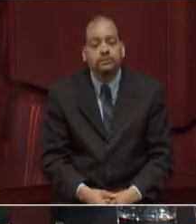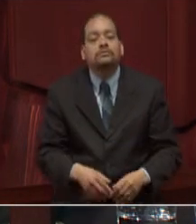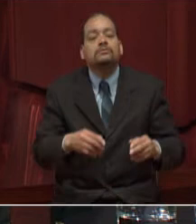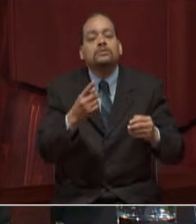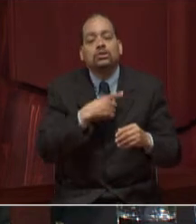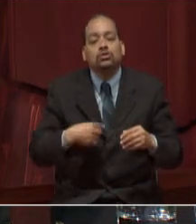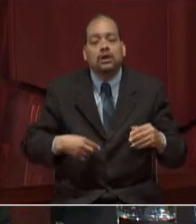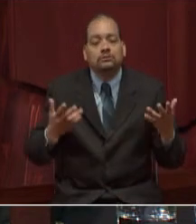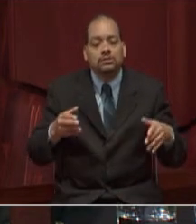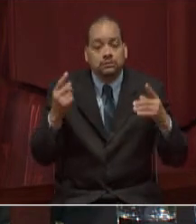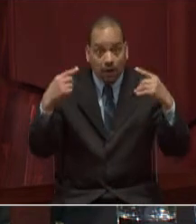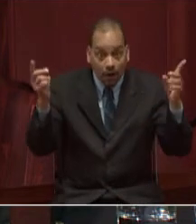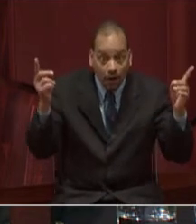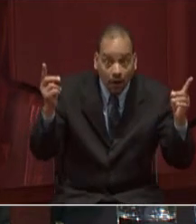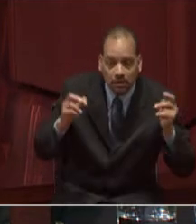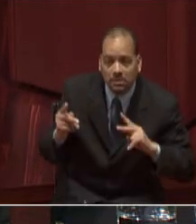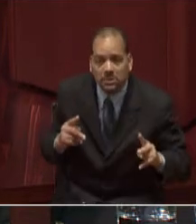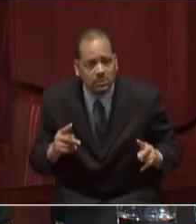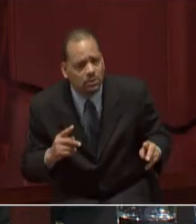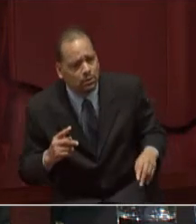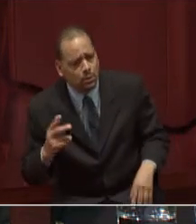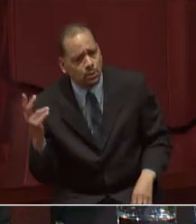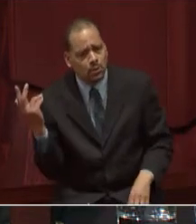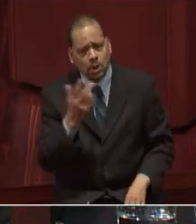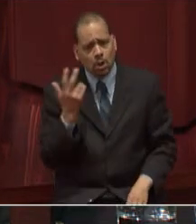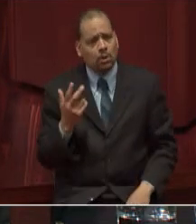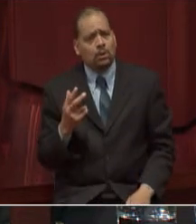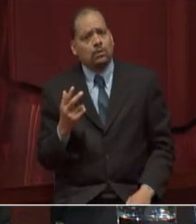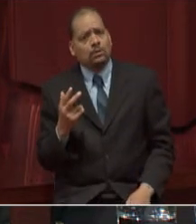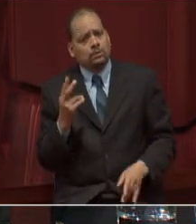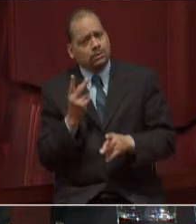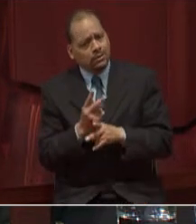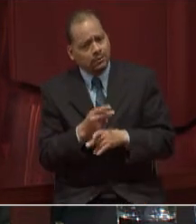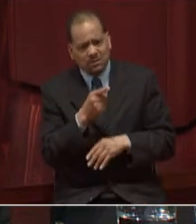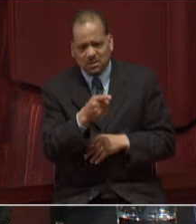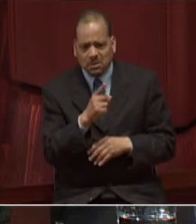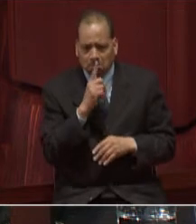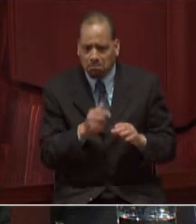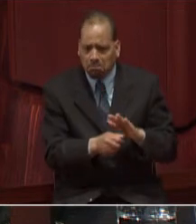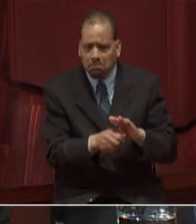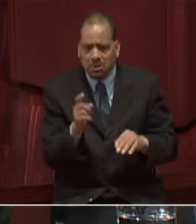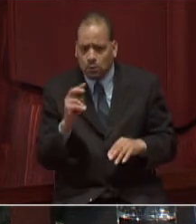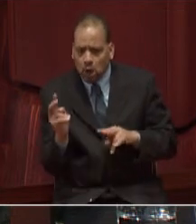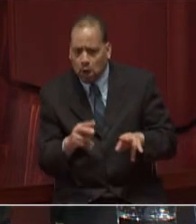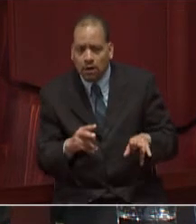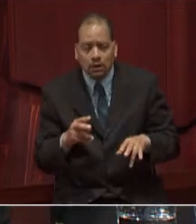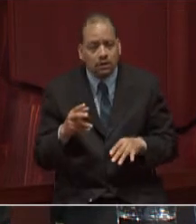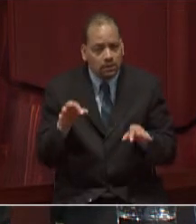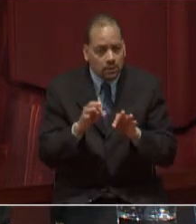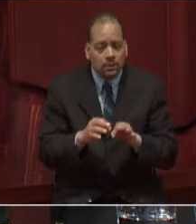announcement. Hey, whoa. This guy's really, we got to watch this guy. It was harder and harder for him to